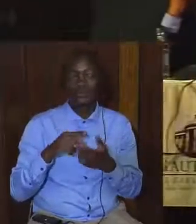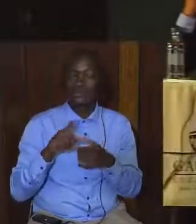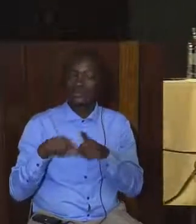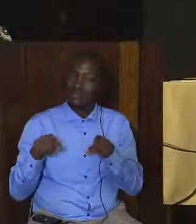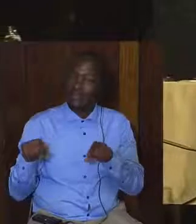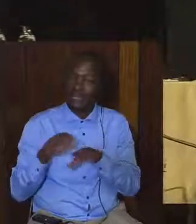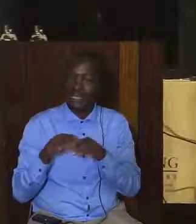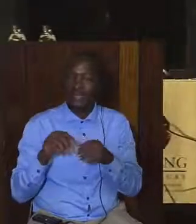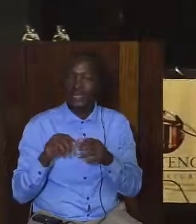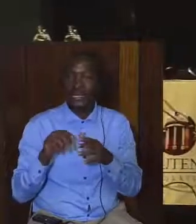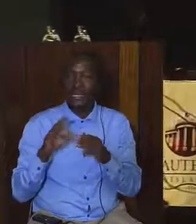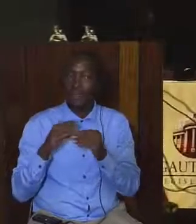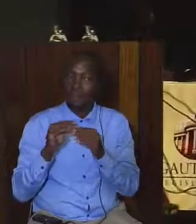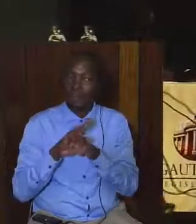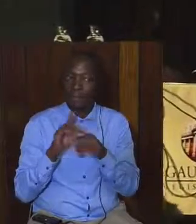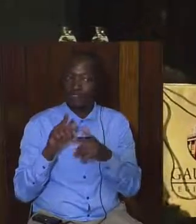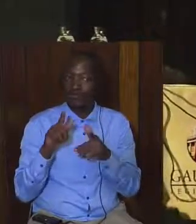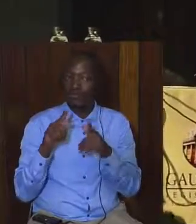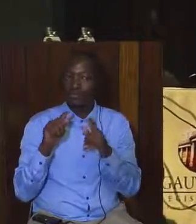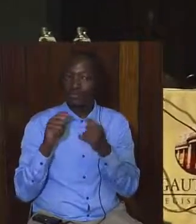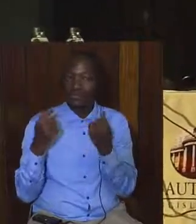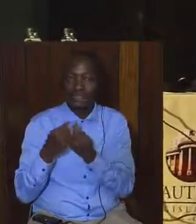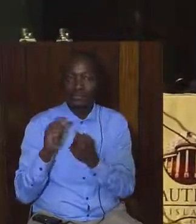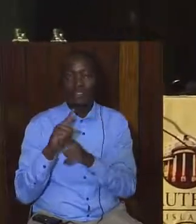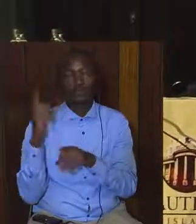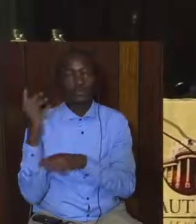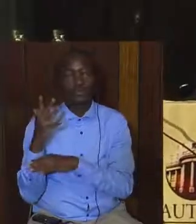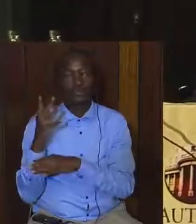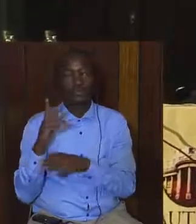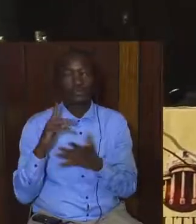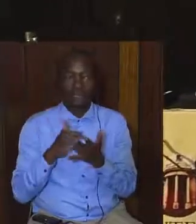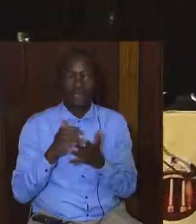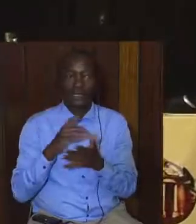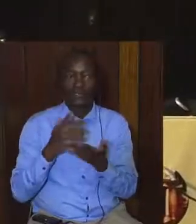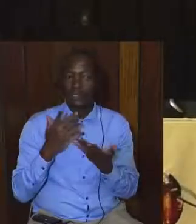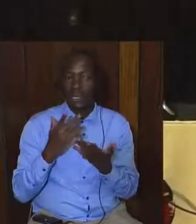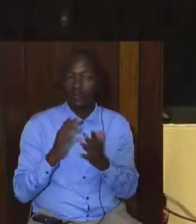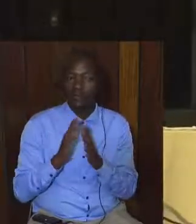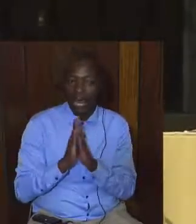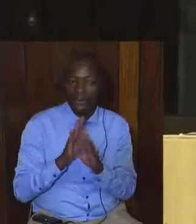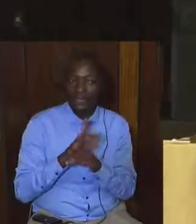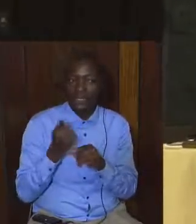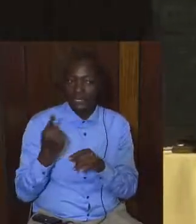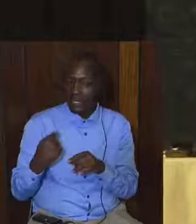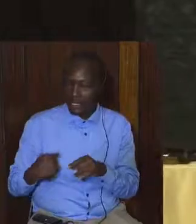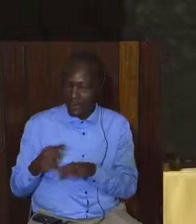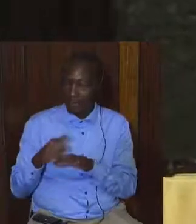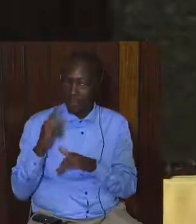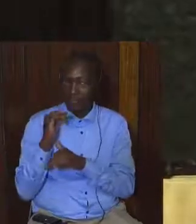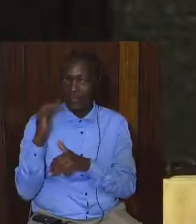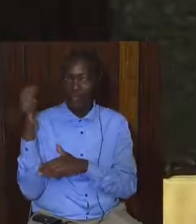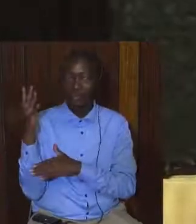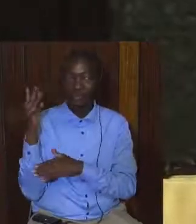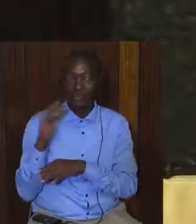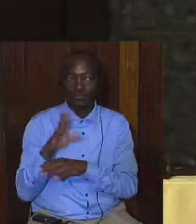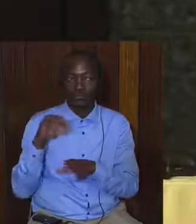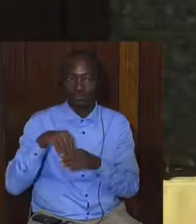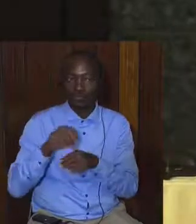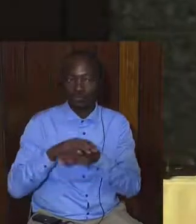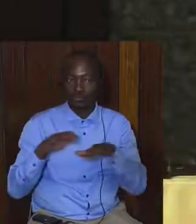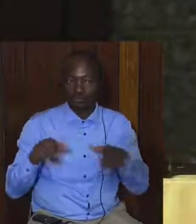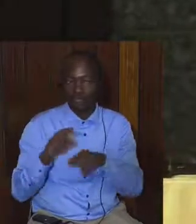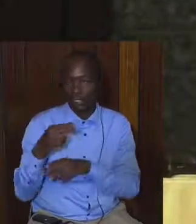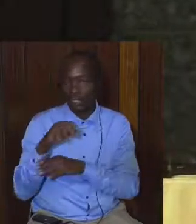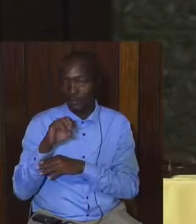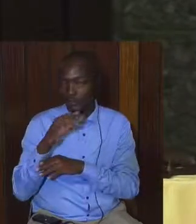members of your team that will be presenting as well. And I would suggest that they also come up here as and when they're going to present to join you up here. So back